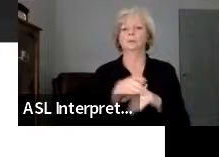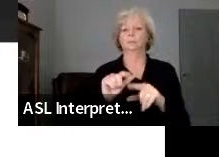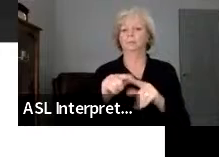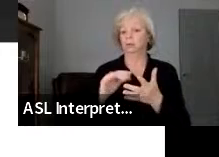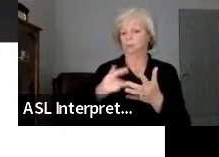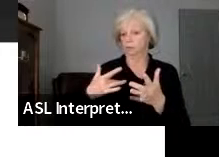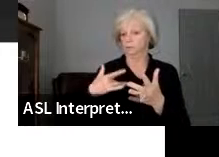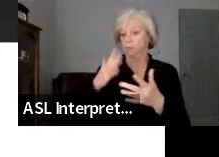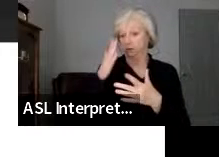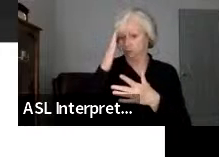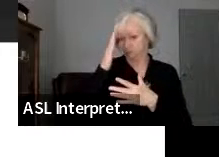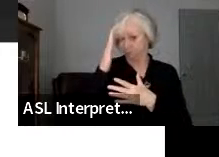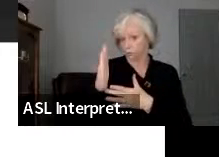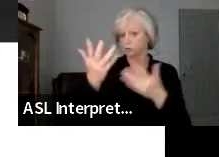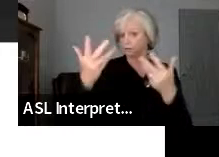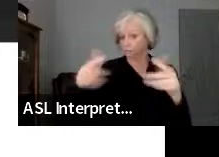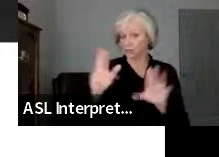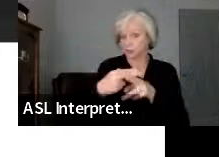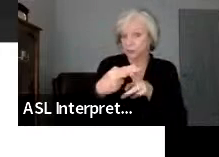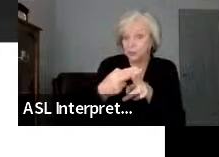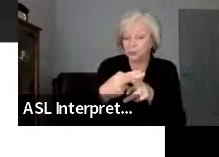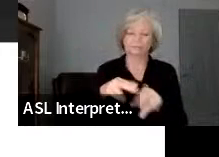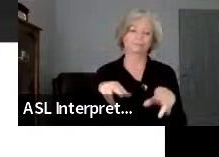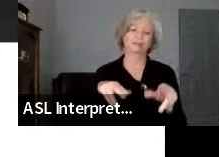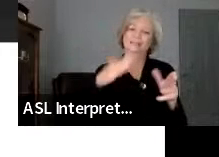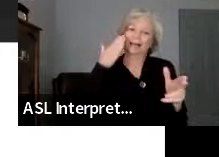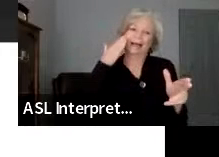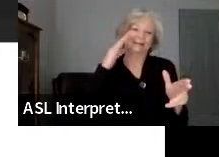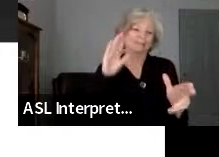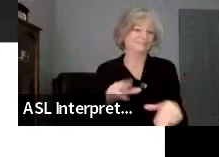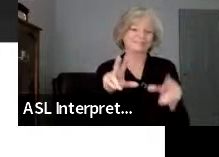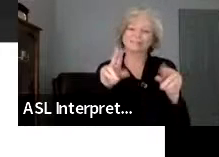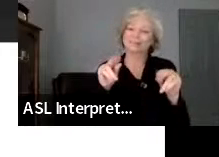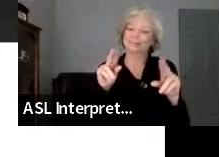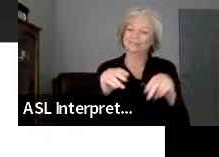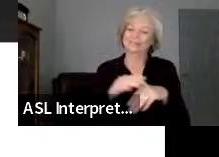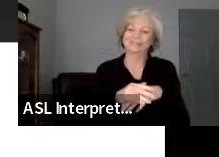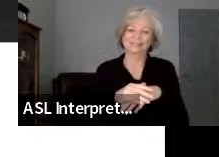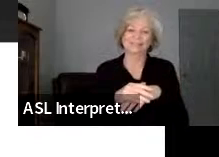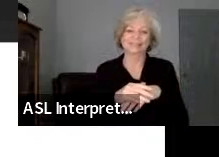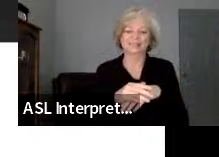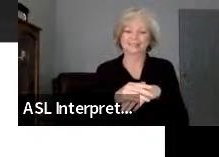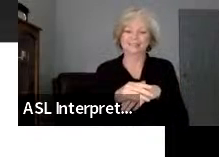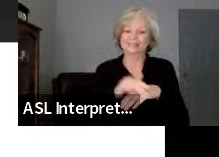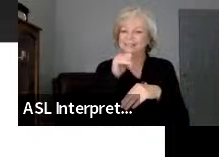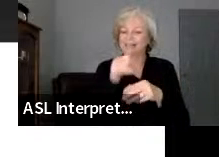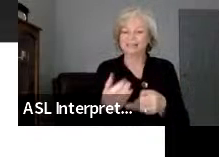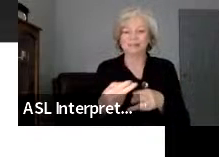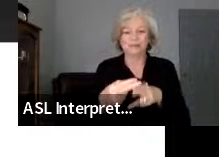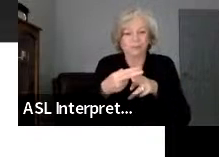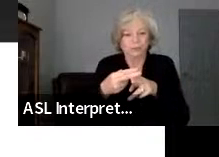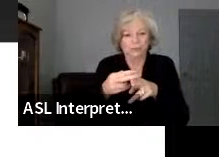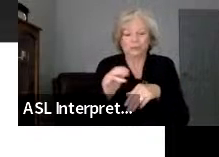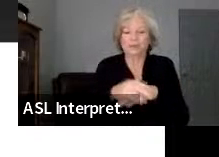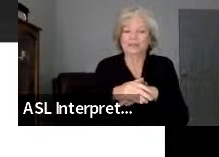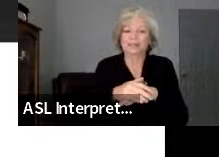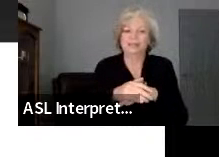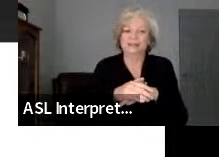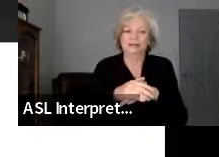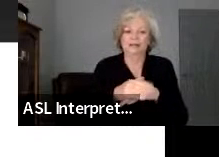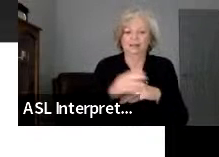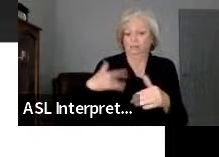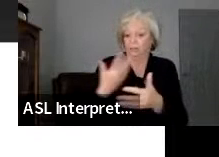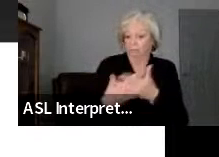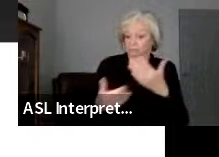line. Not only will COVID not go away, but I don't think there's going to be this point where we sort of say, mission accomplished,